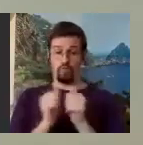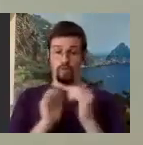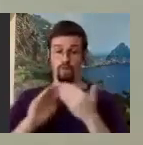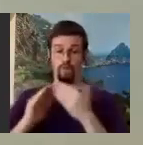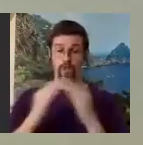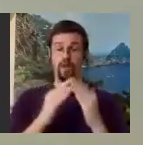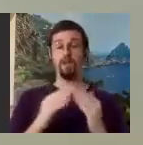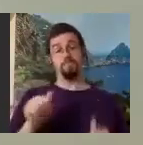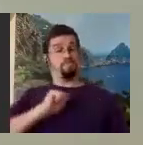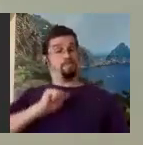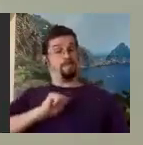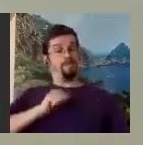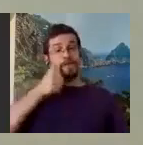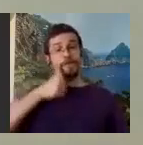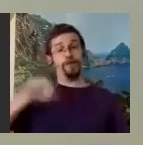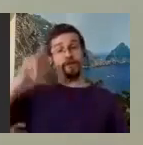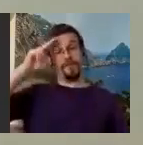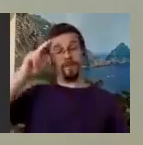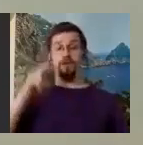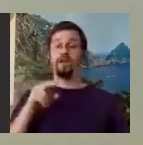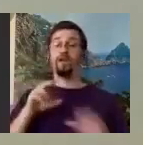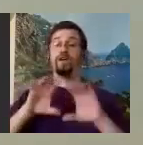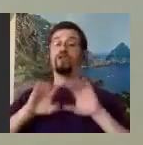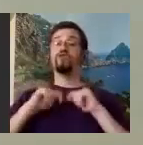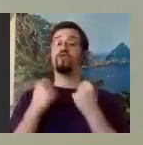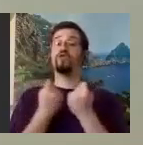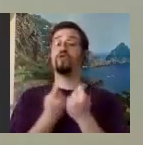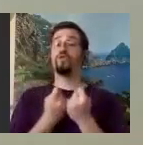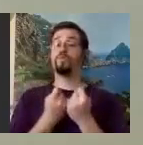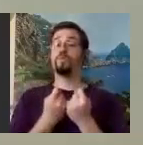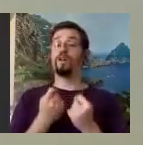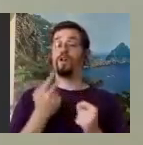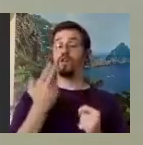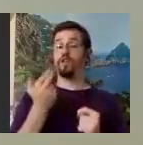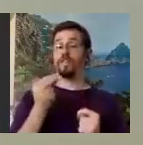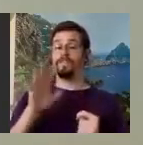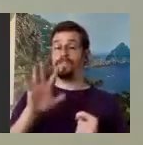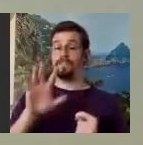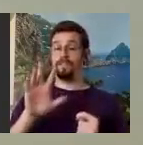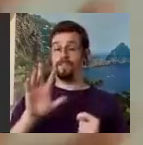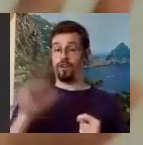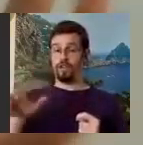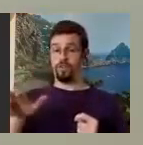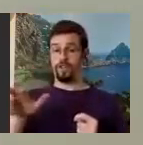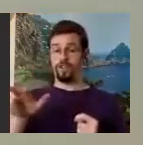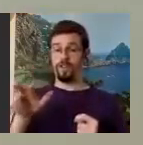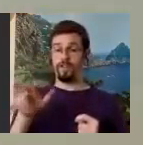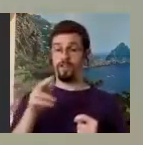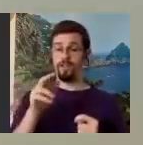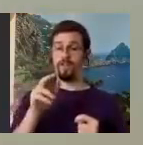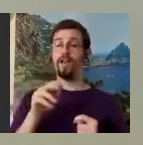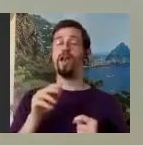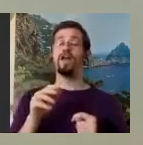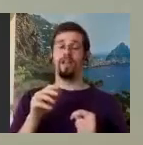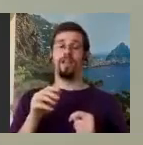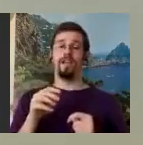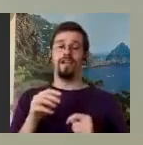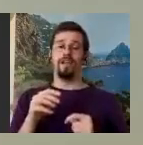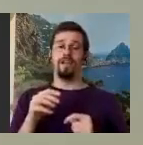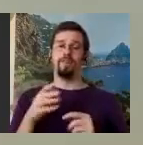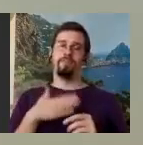because I decided to use this idea as something that I wanted to show